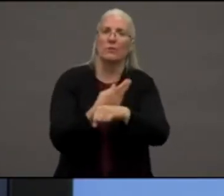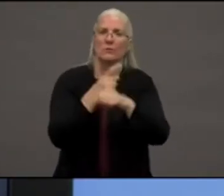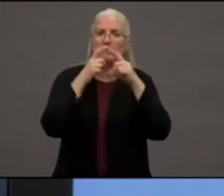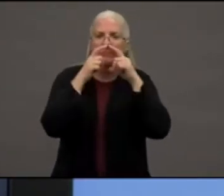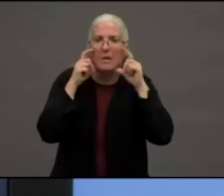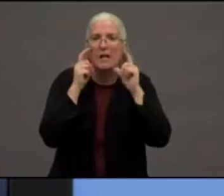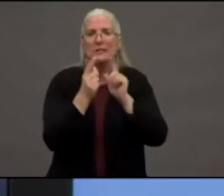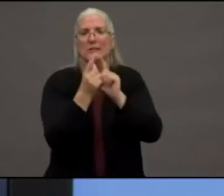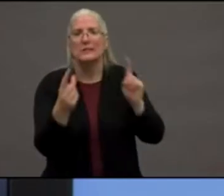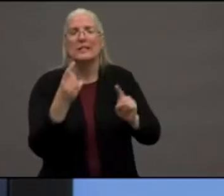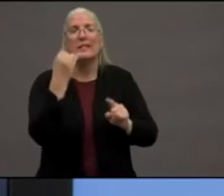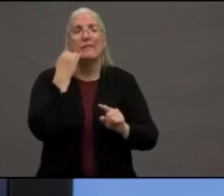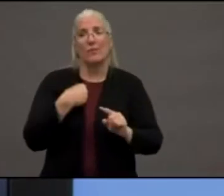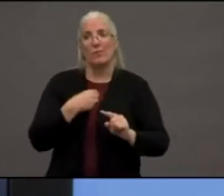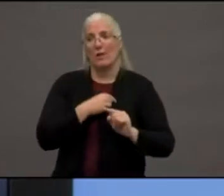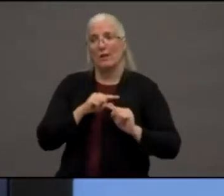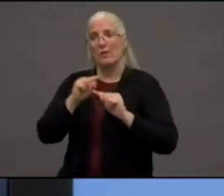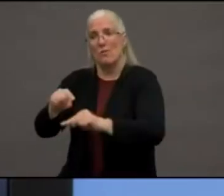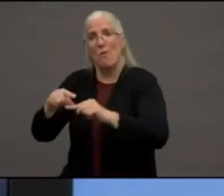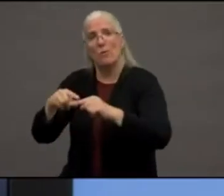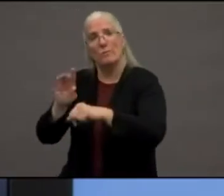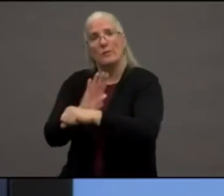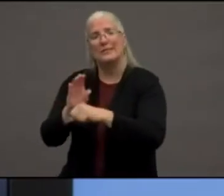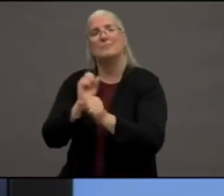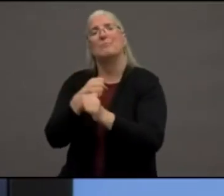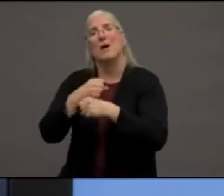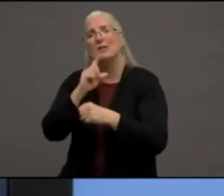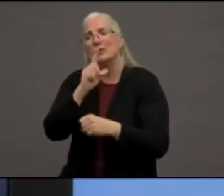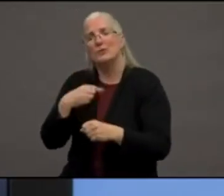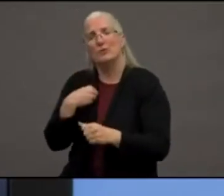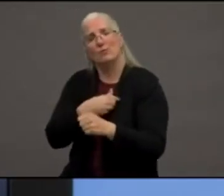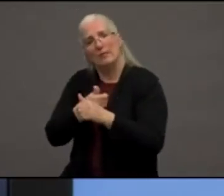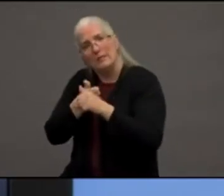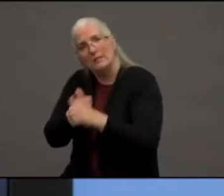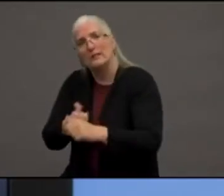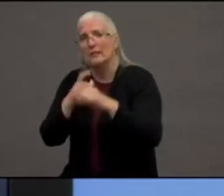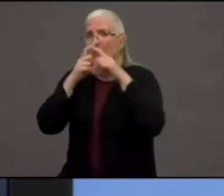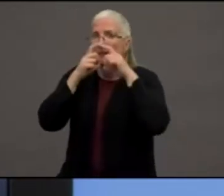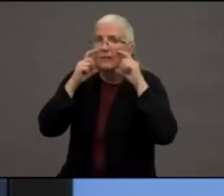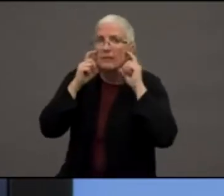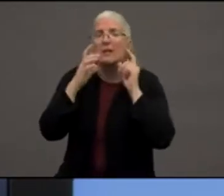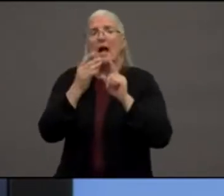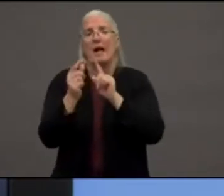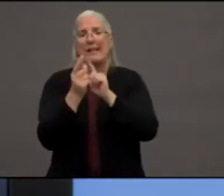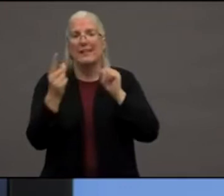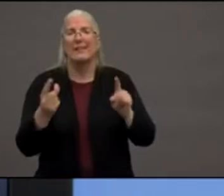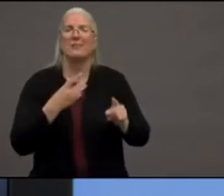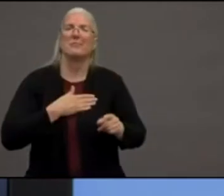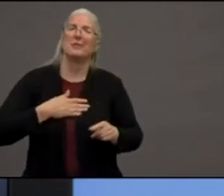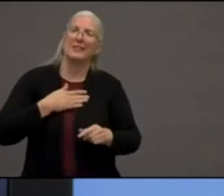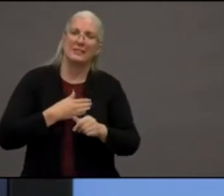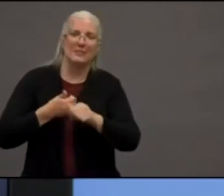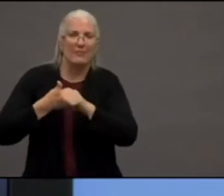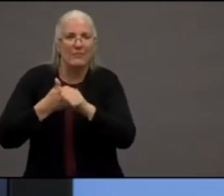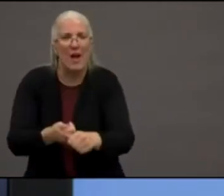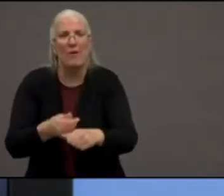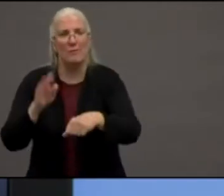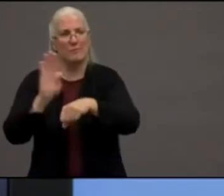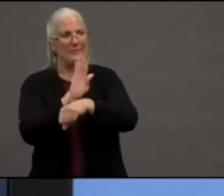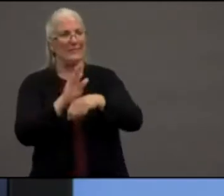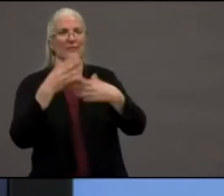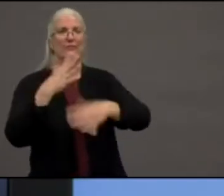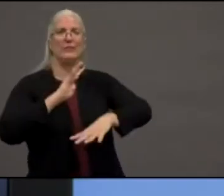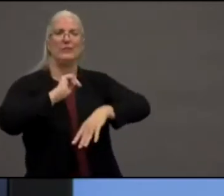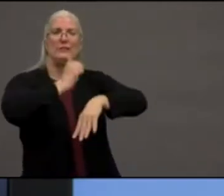sure you're maintaining your social distancing and wearing your face covering, and please follow the rules that those businesses have set in place to protect